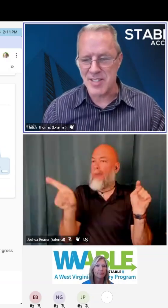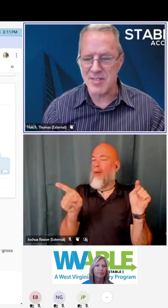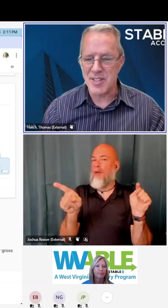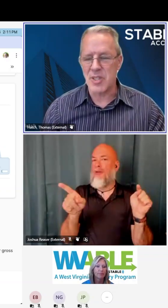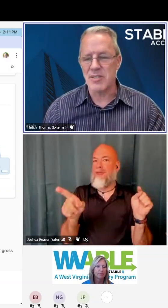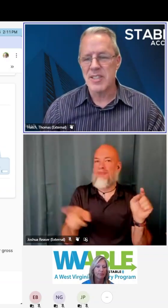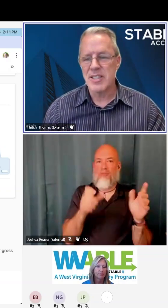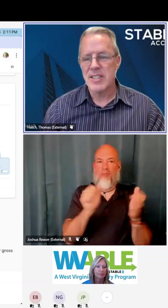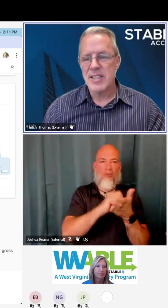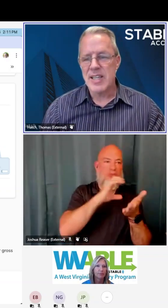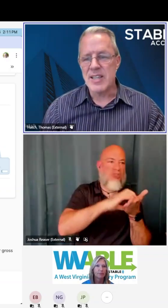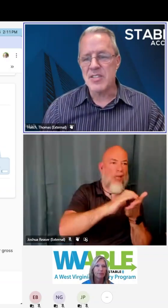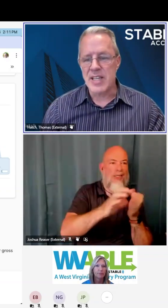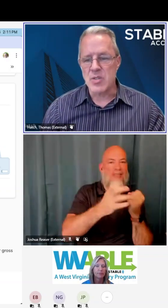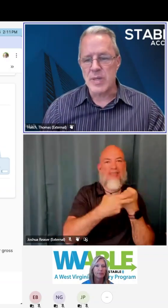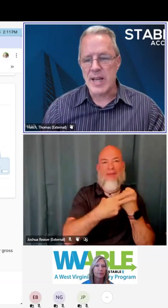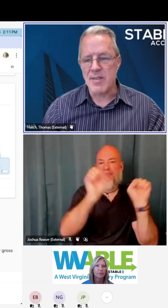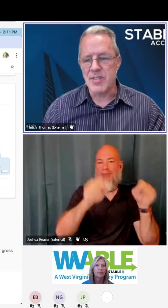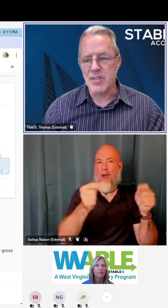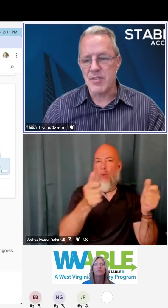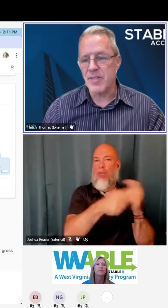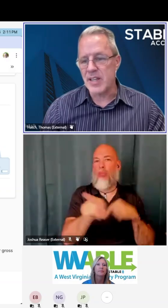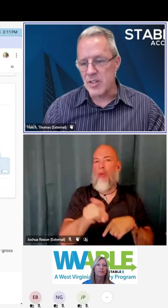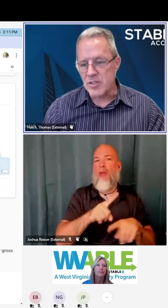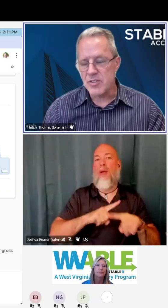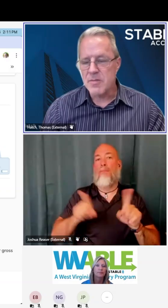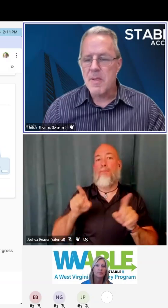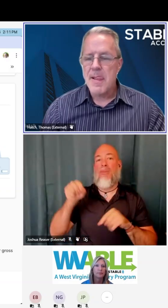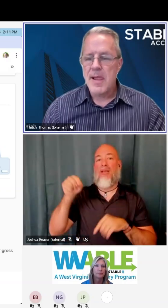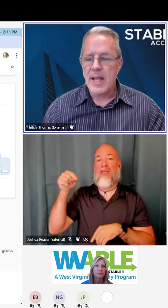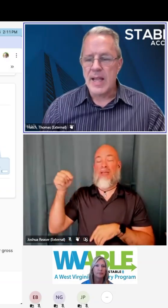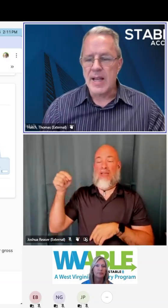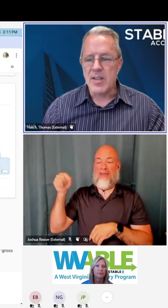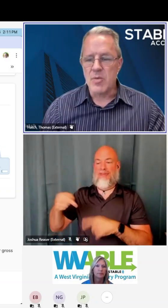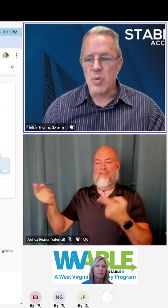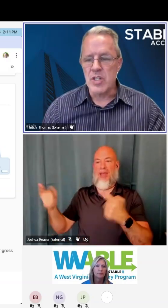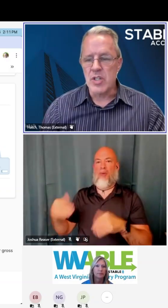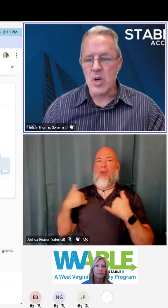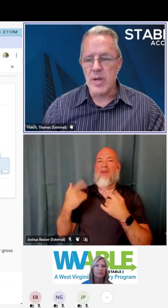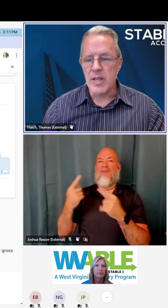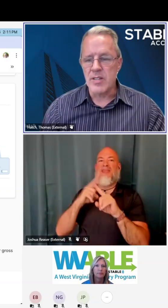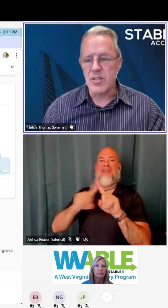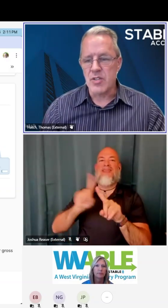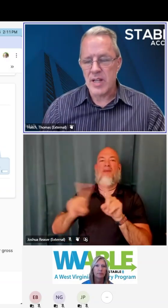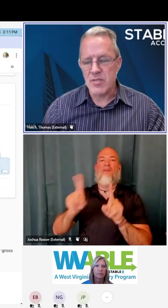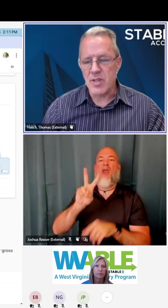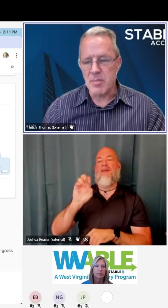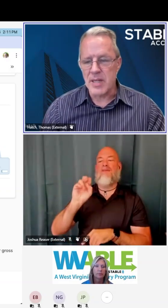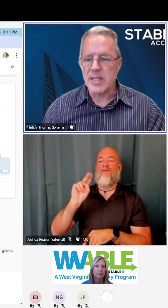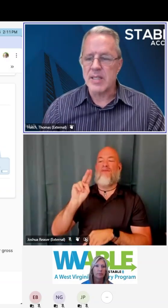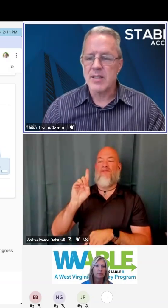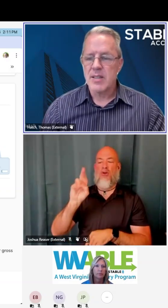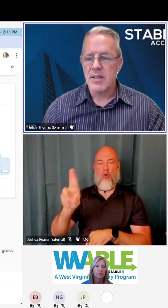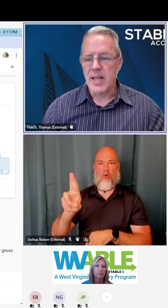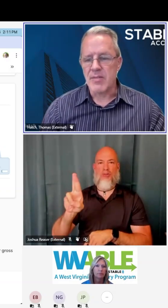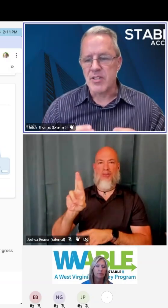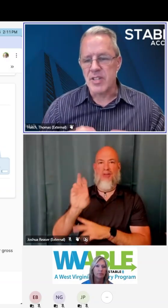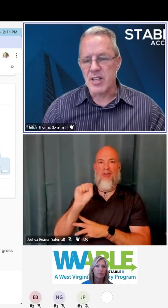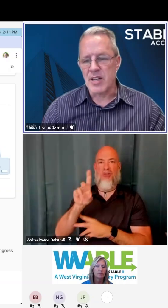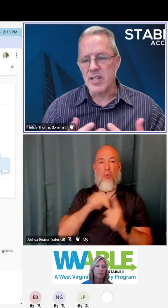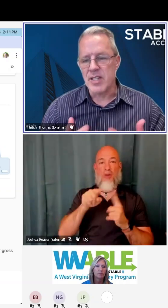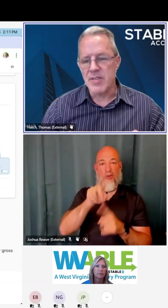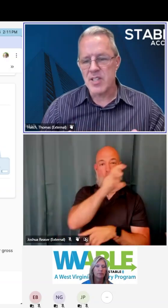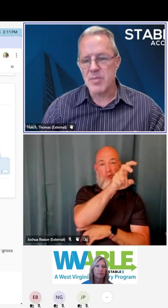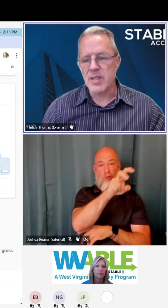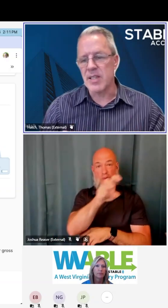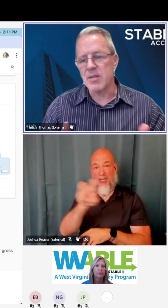checking and my savings. Well, in this case, we have different vendors. And when you go in to transfer the money, they have to